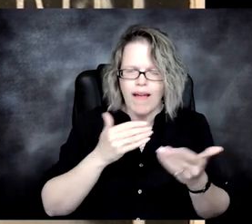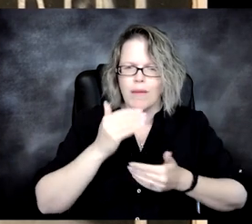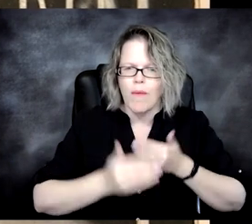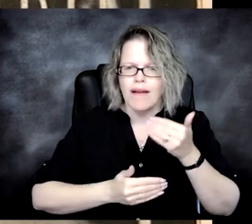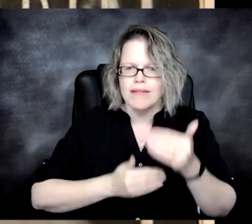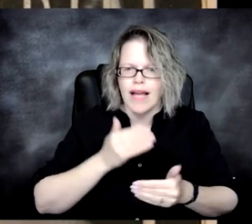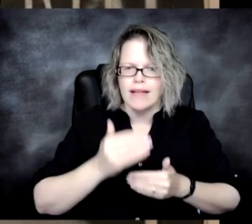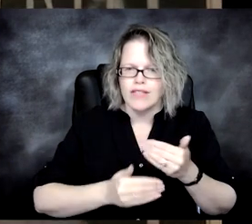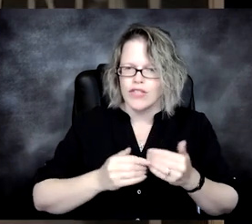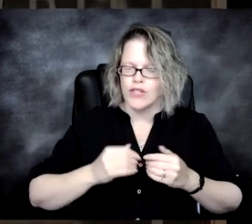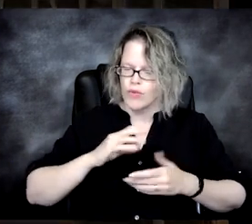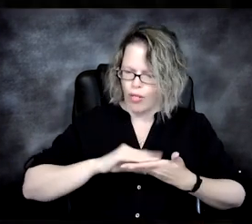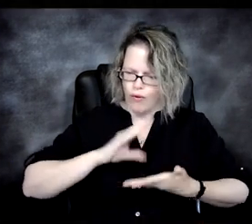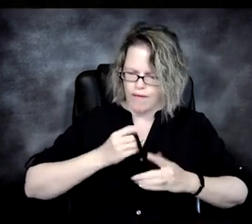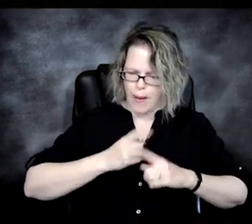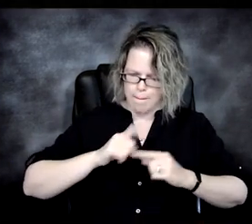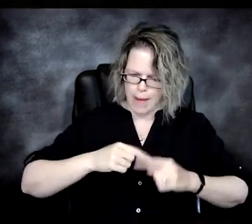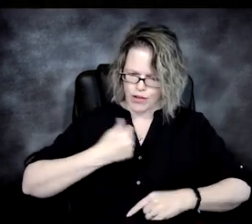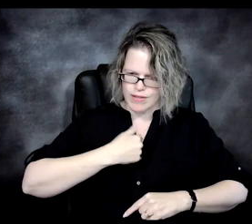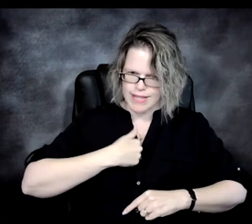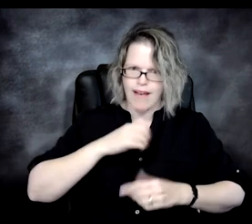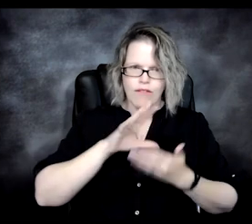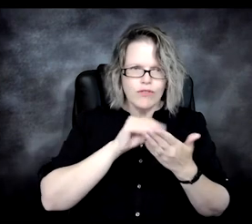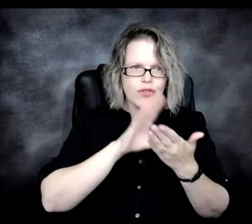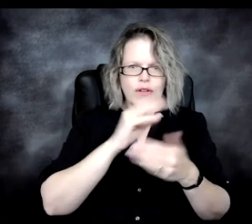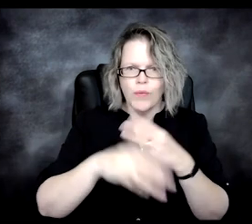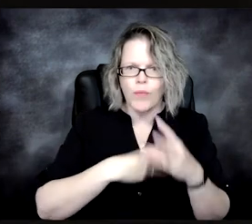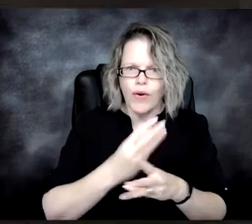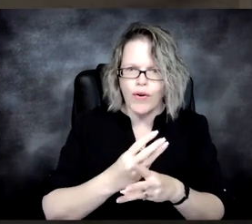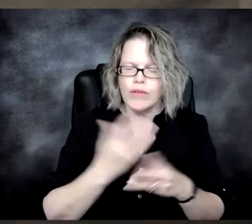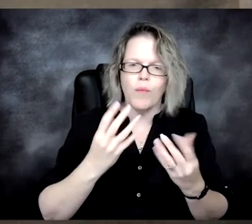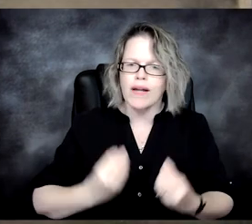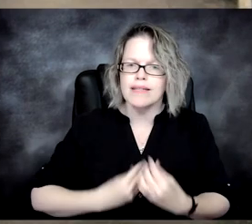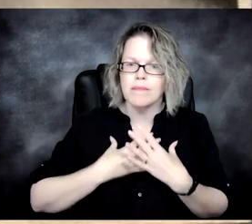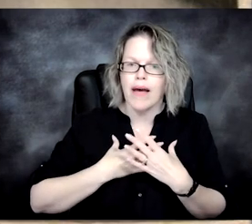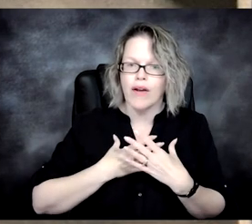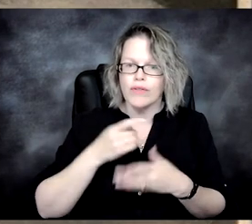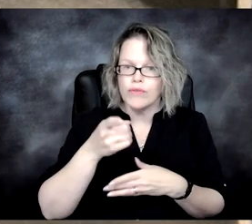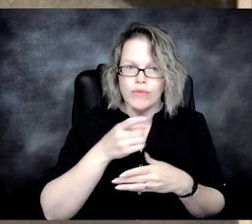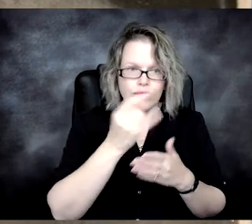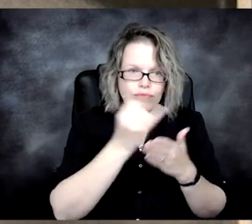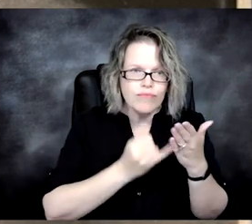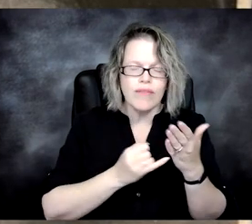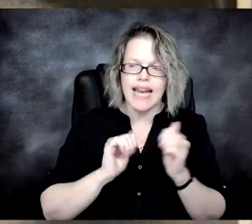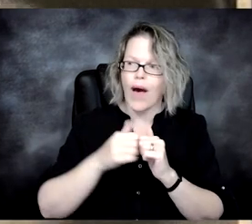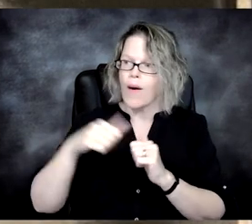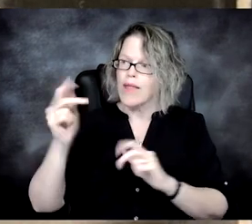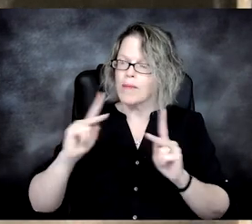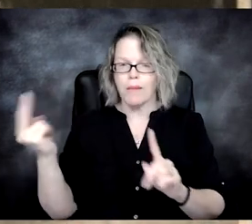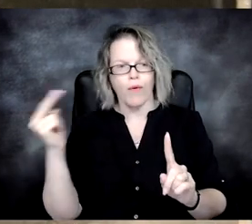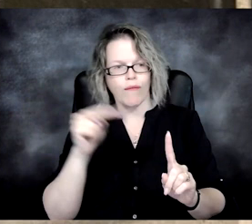only yourself, but about the rest of the world. What inspires you to make an art piece and how people interpret your art is really how you learn about the rest of the